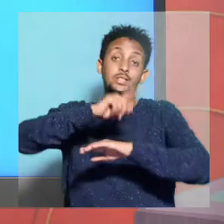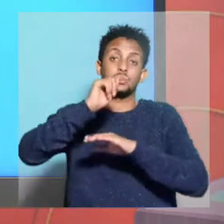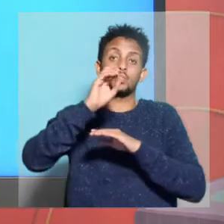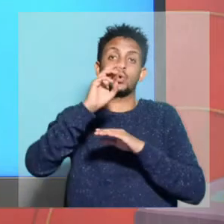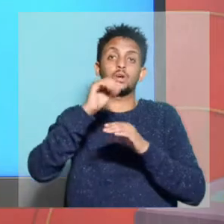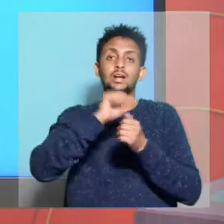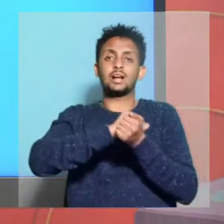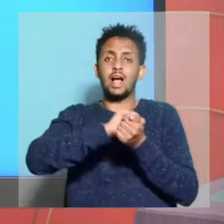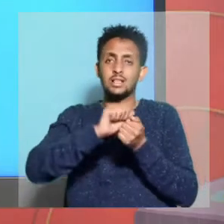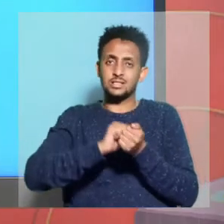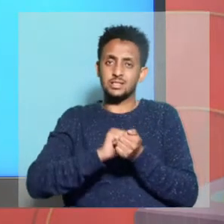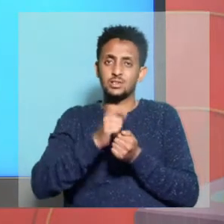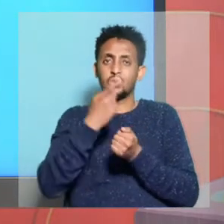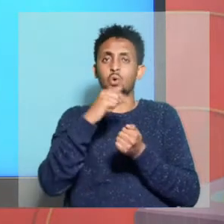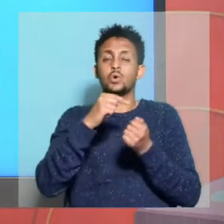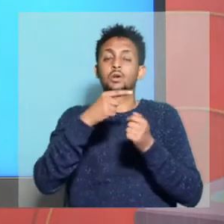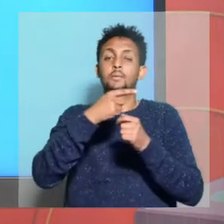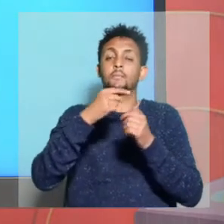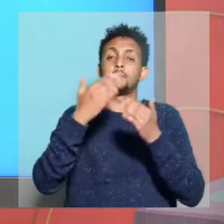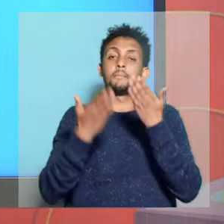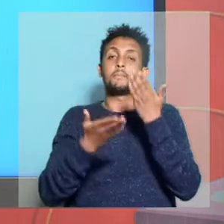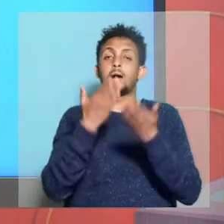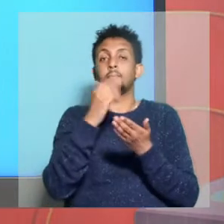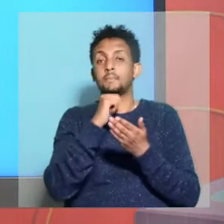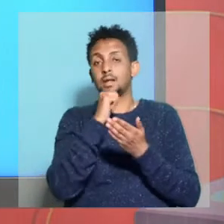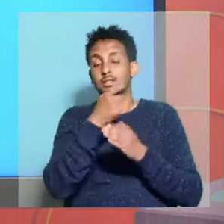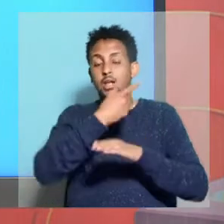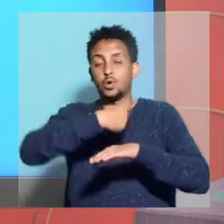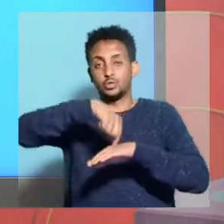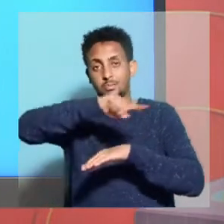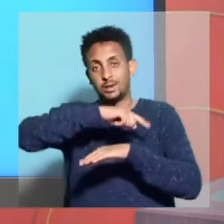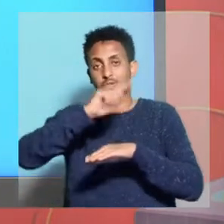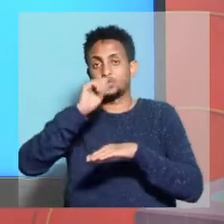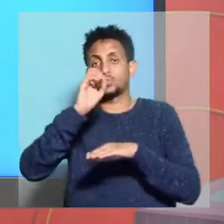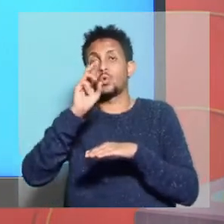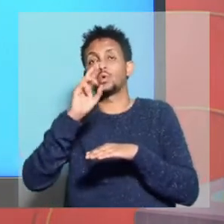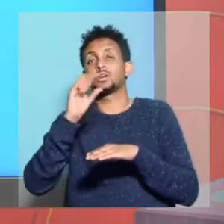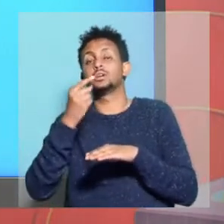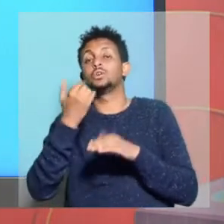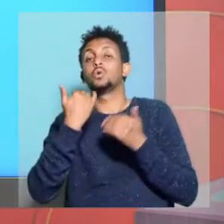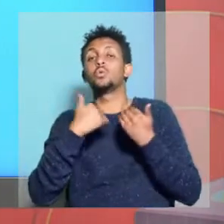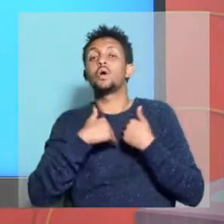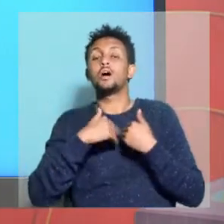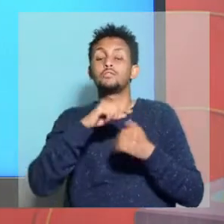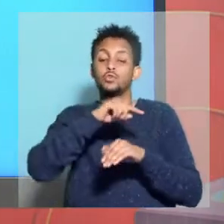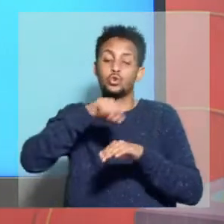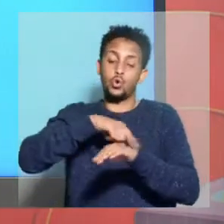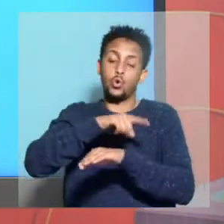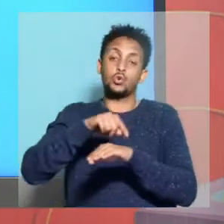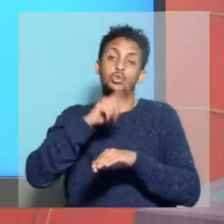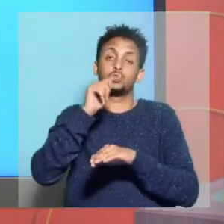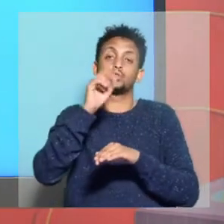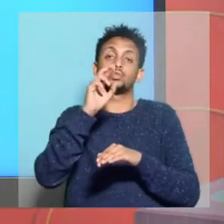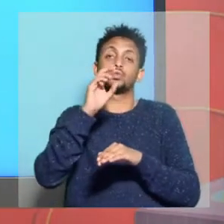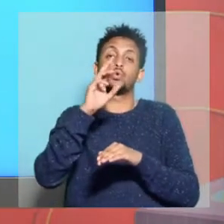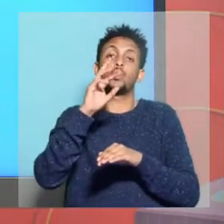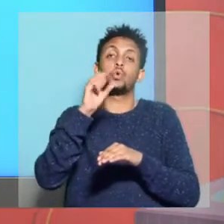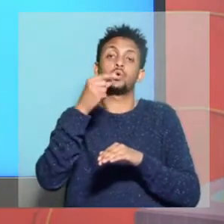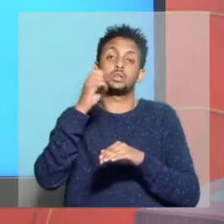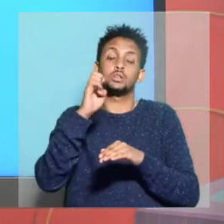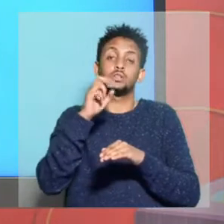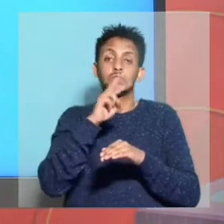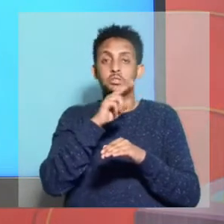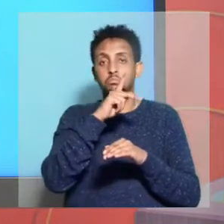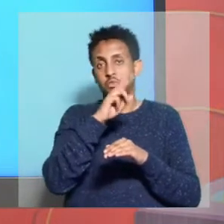must be cancelled or counterbalanced by counterclockwise torque. Here we have a clockwise torque. Let's assume that this is